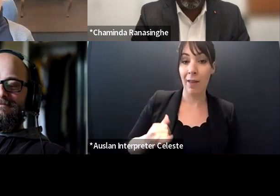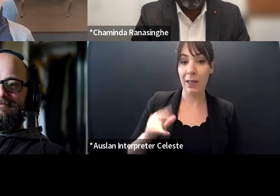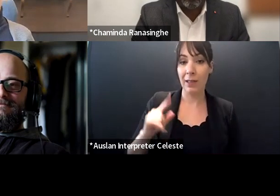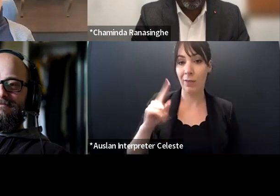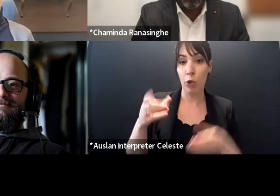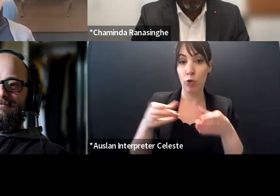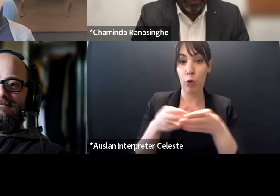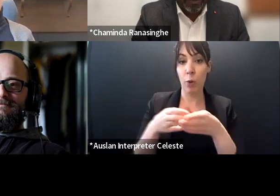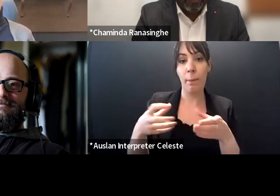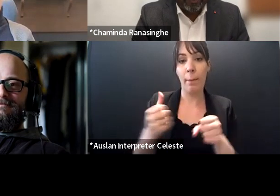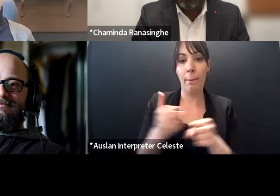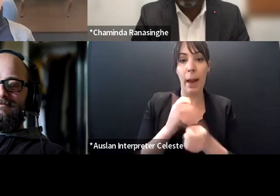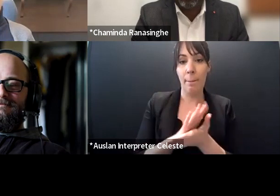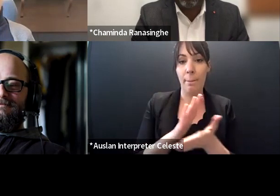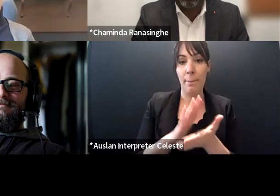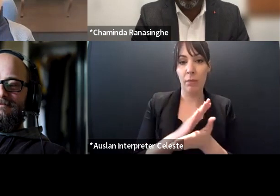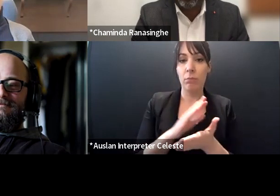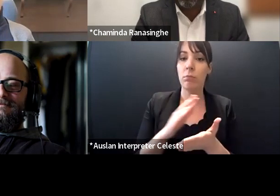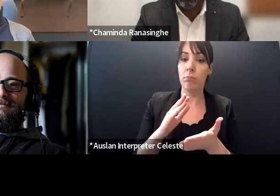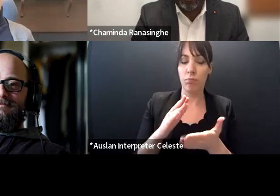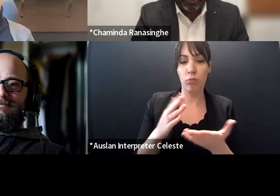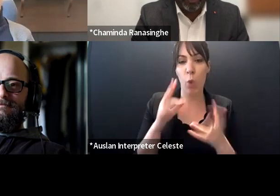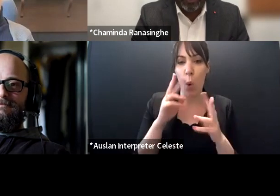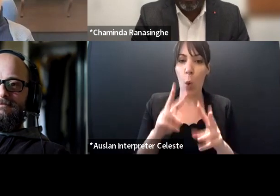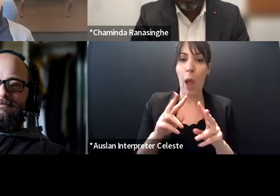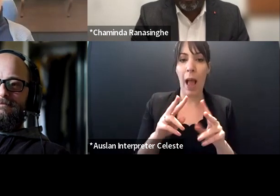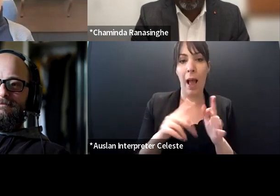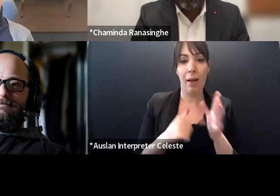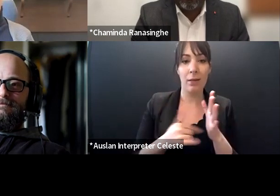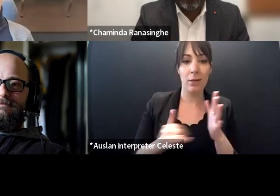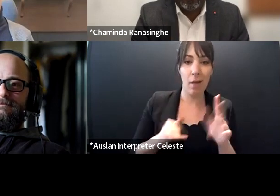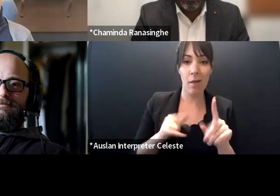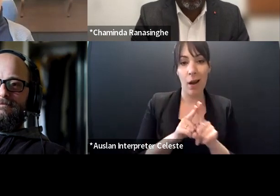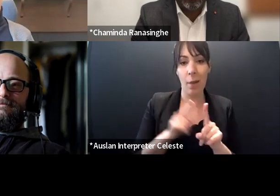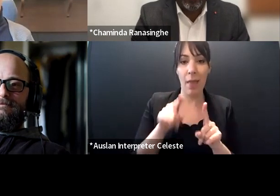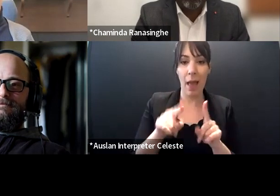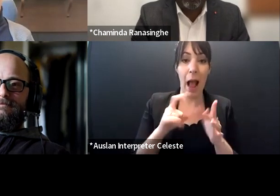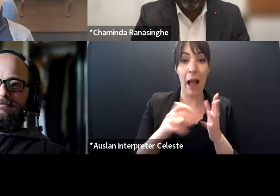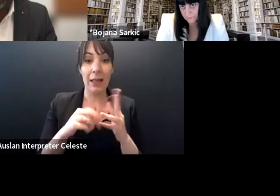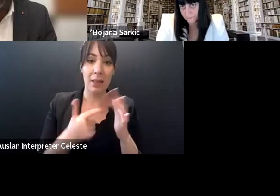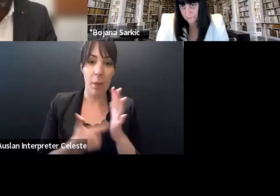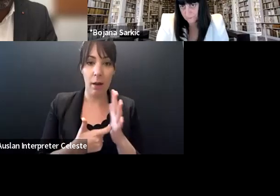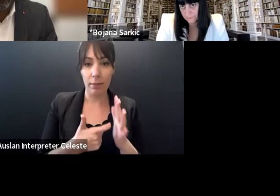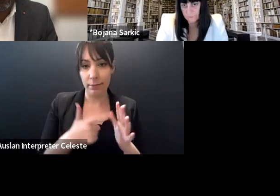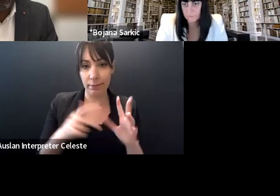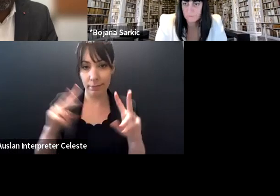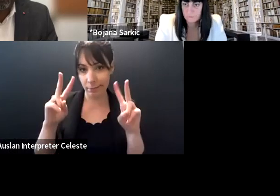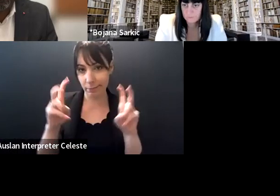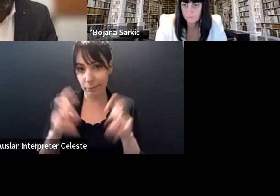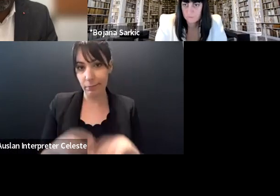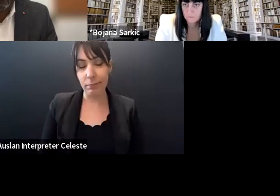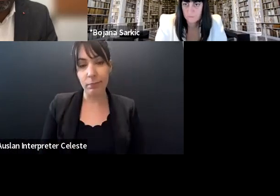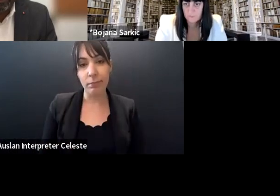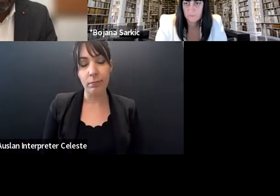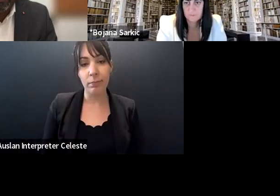for our sector as well. Really valid points by everyone. Thank you. This is the last question I have before we try and pick up a few